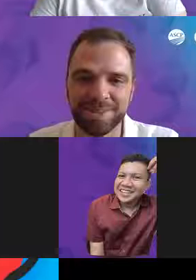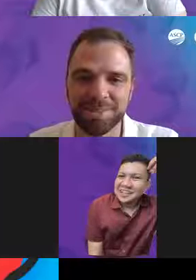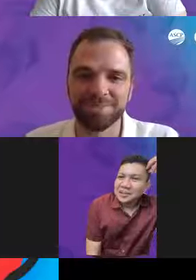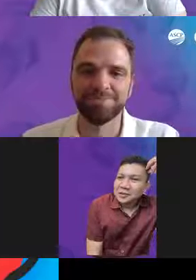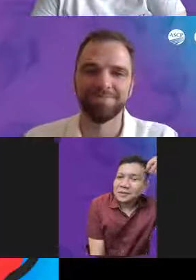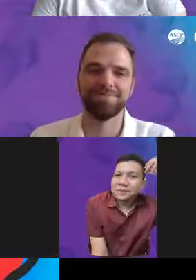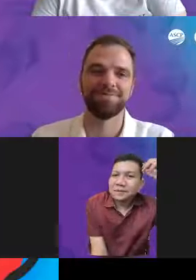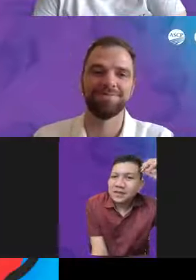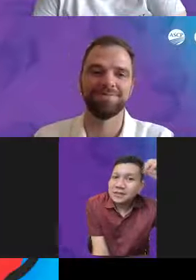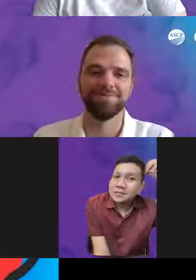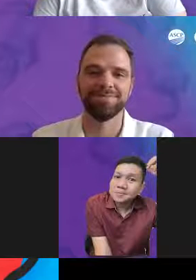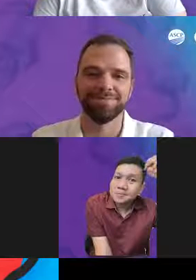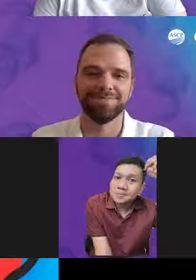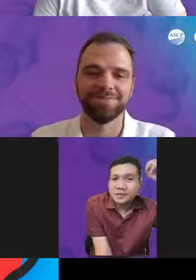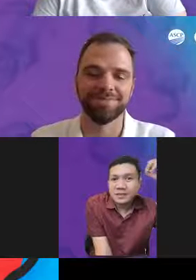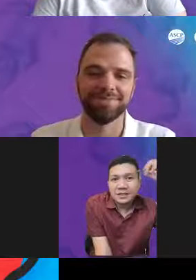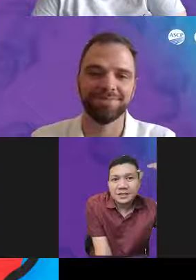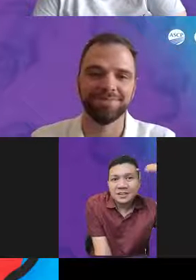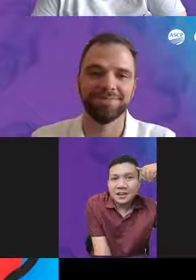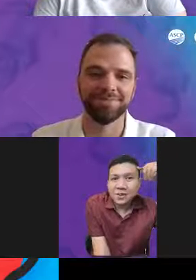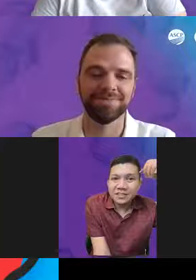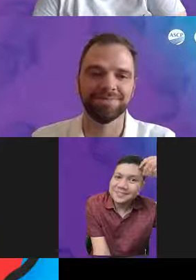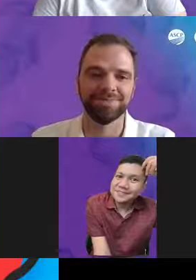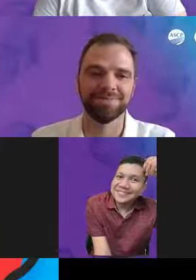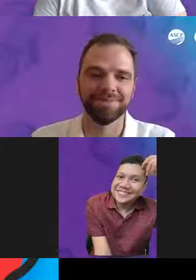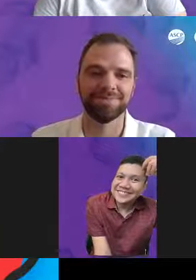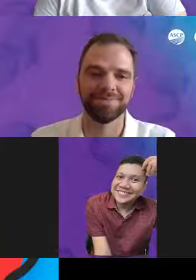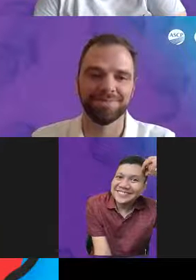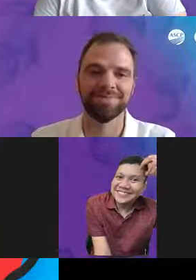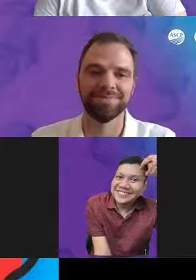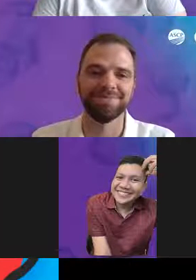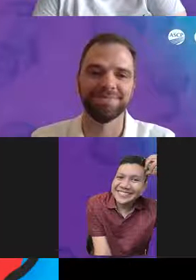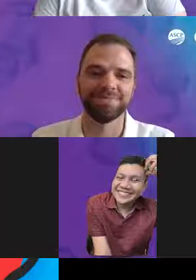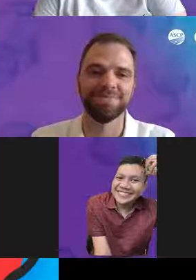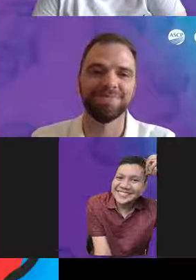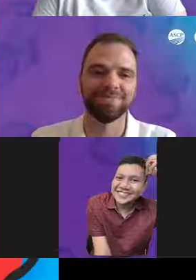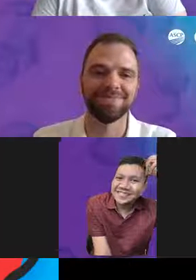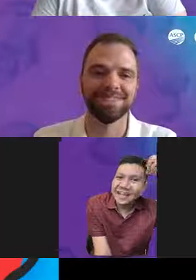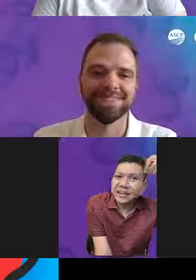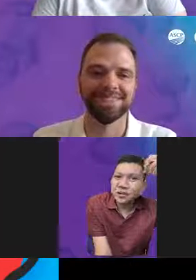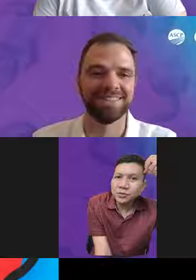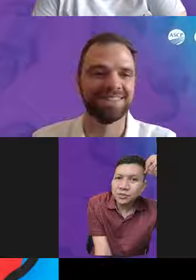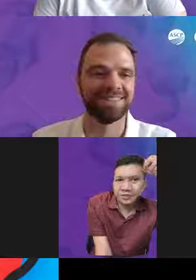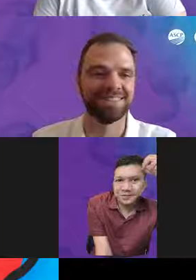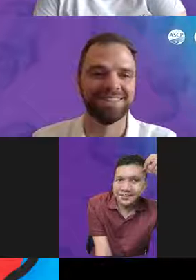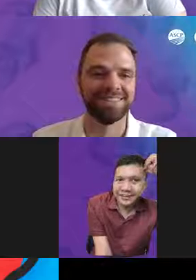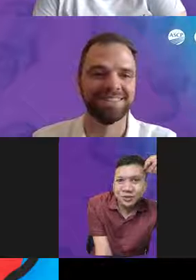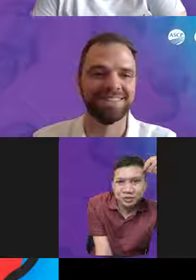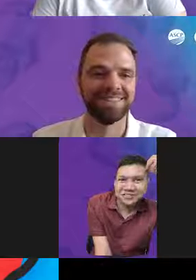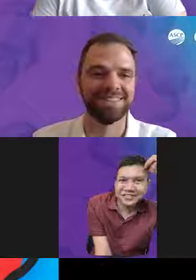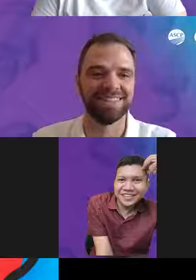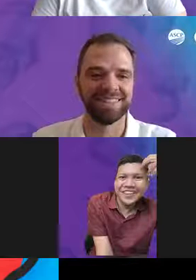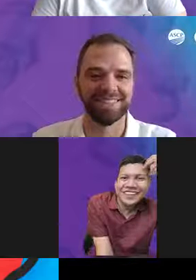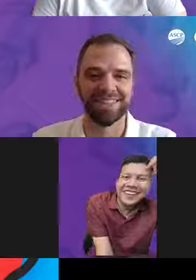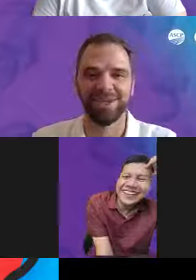but it does. It looks like a sea of blue and then red cell right in the middle. So that was cute. An inclusion. All right. An